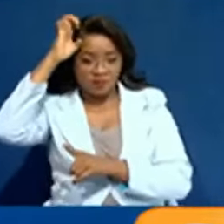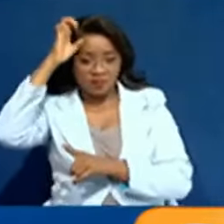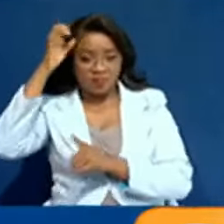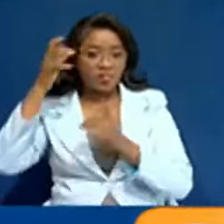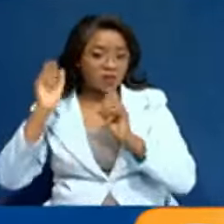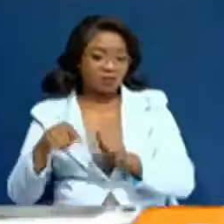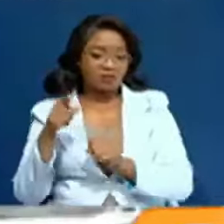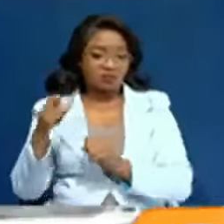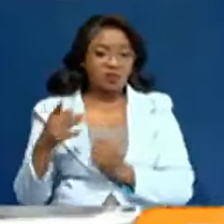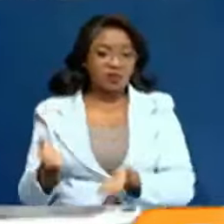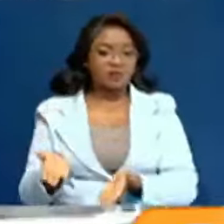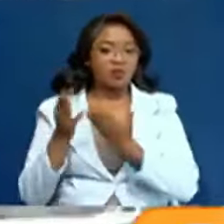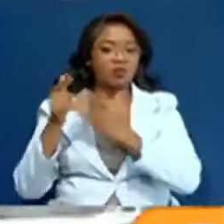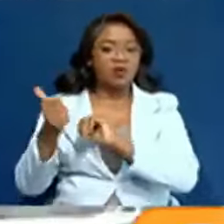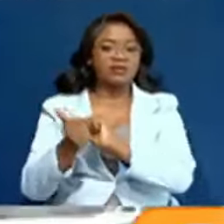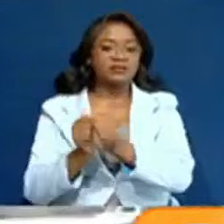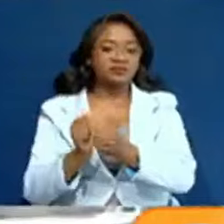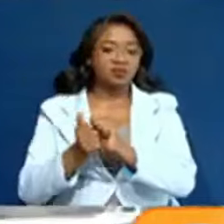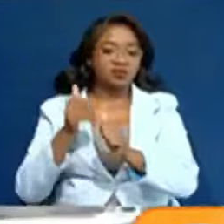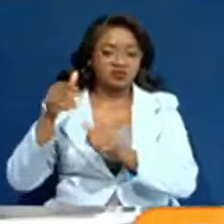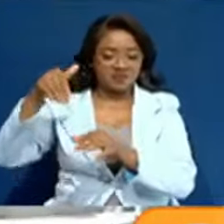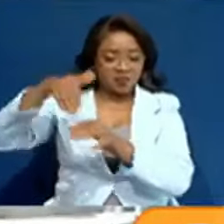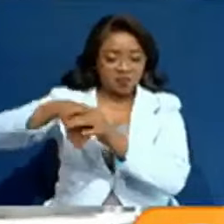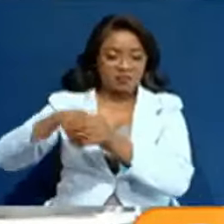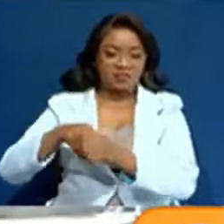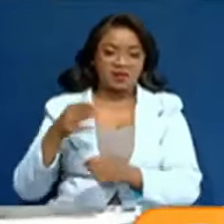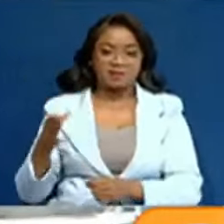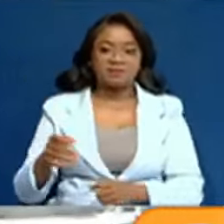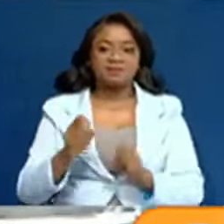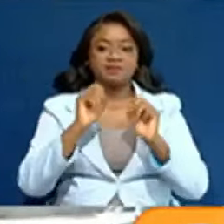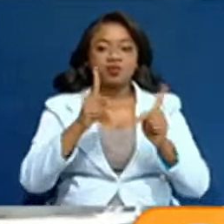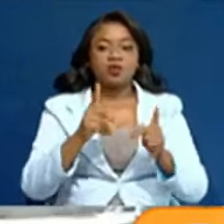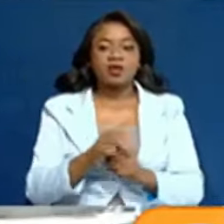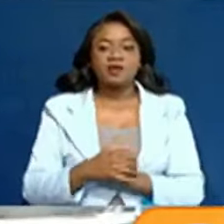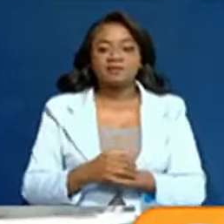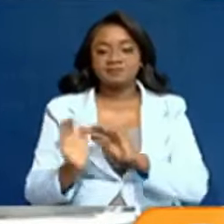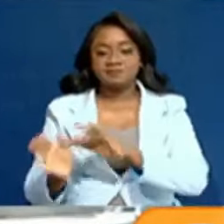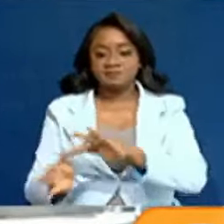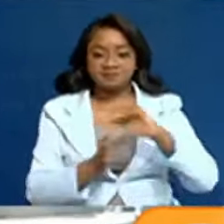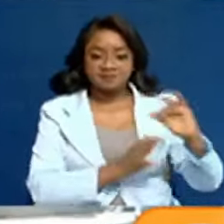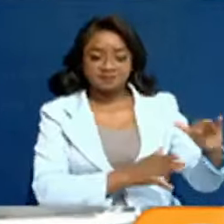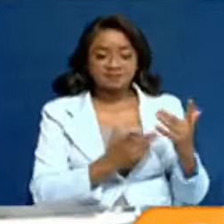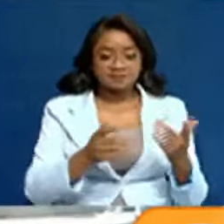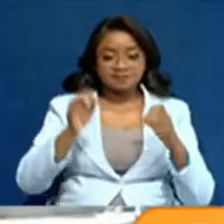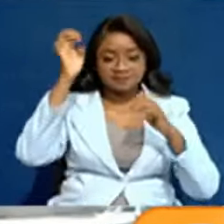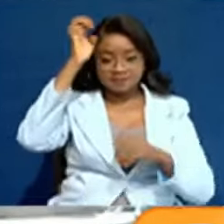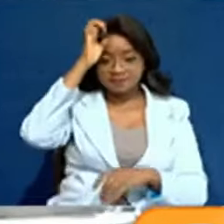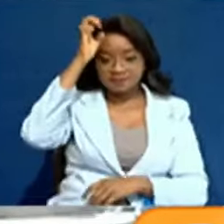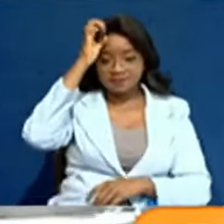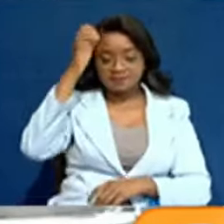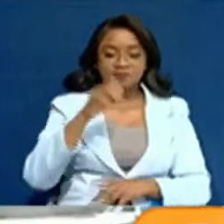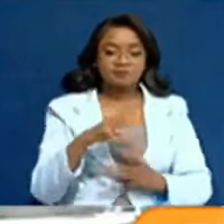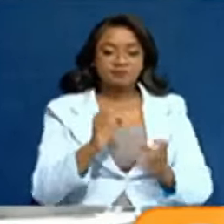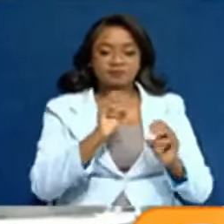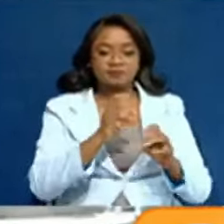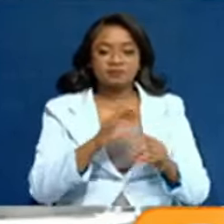We'll get to the details of that later with the panel here in studio. But first, Eldoret Municipality Management was forced to